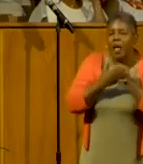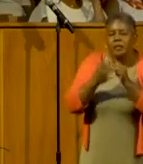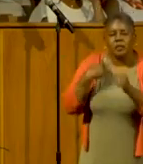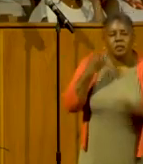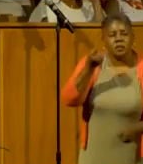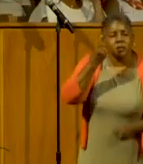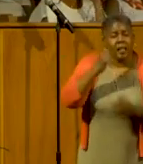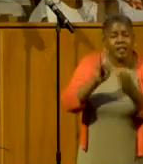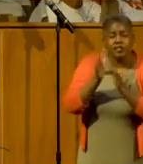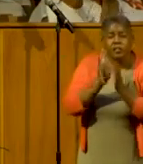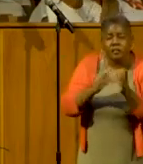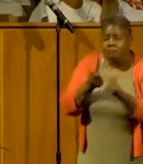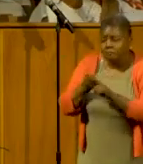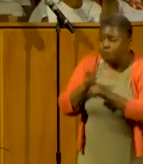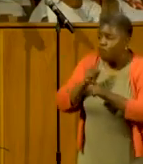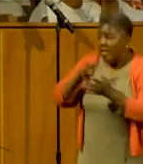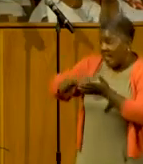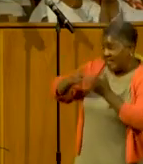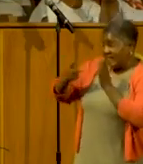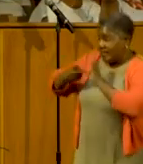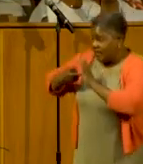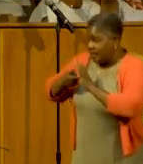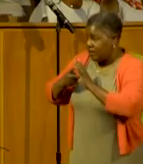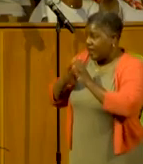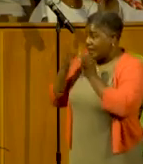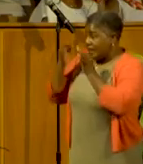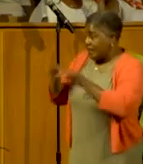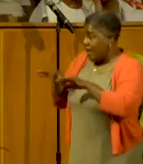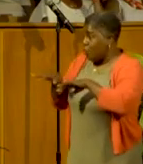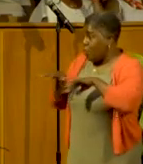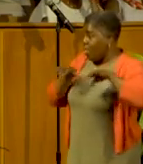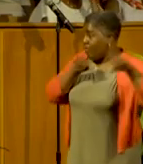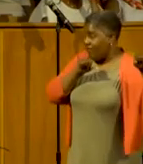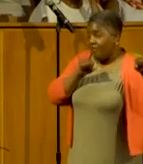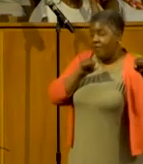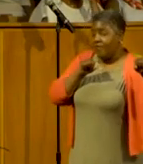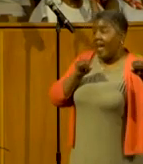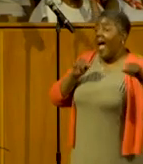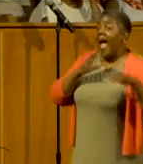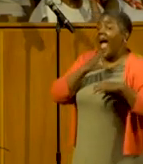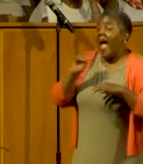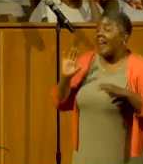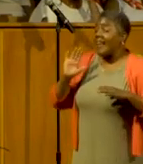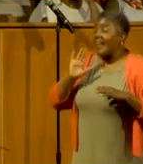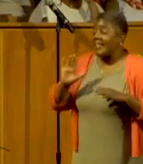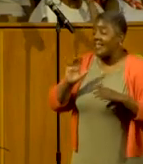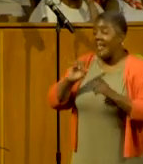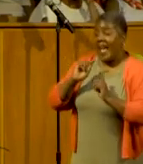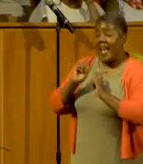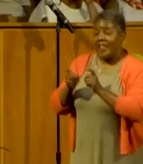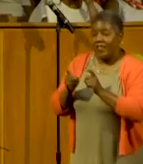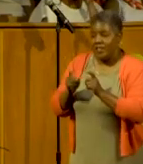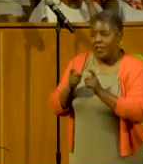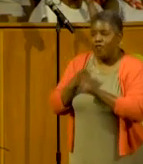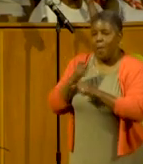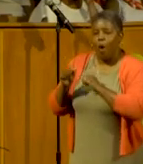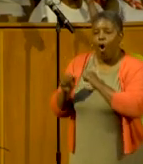understand Jesus was intentional with removing himself and removing his gifts from